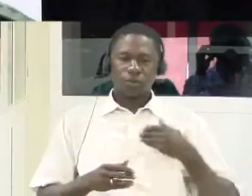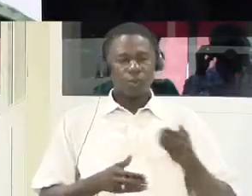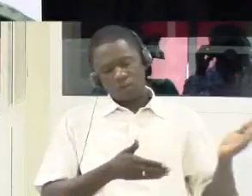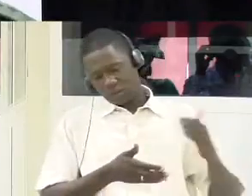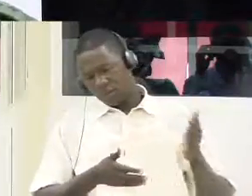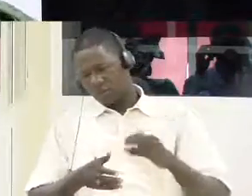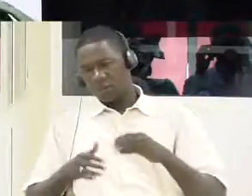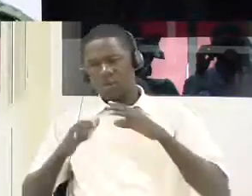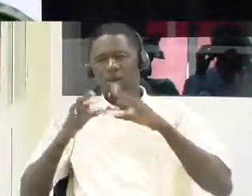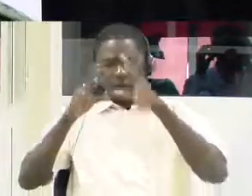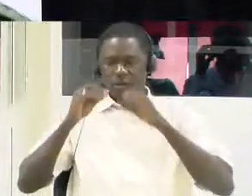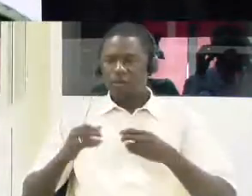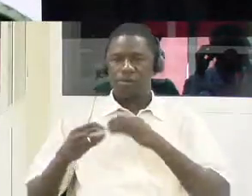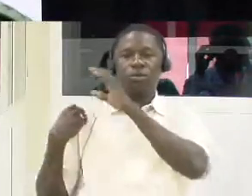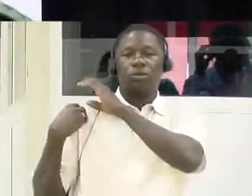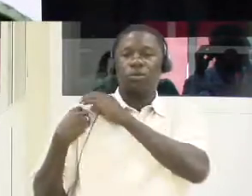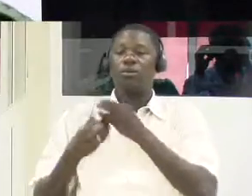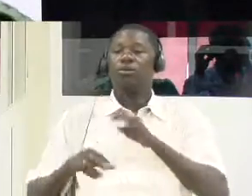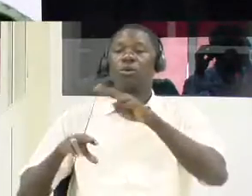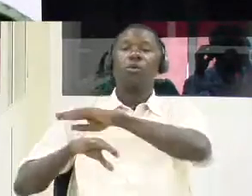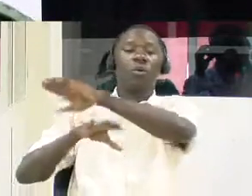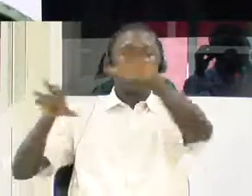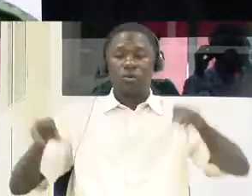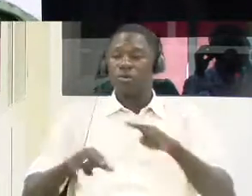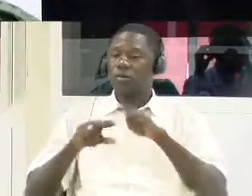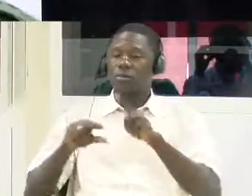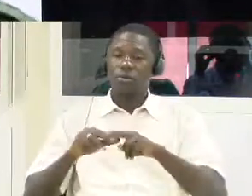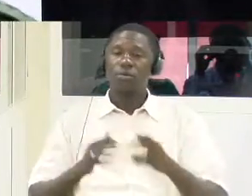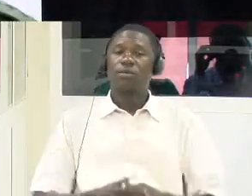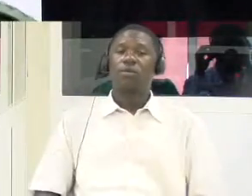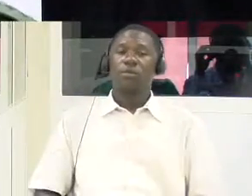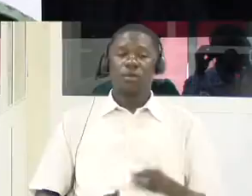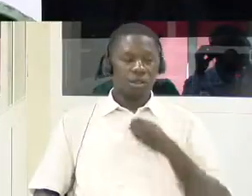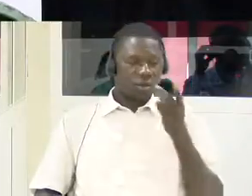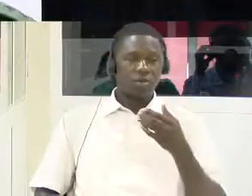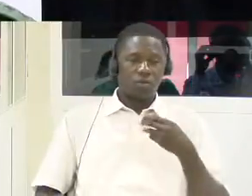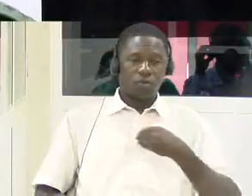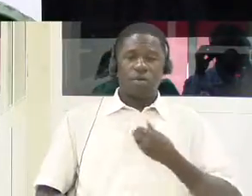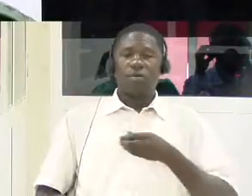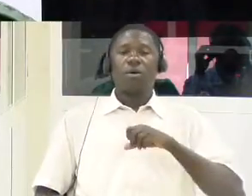of the commander. We all sat. And then I said to him, sir, we have 14 personnel.